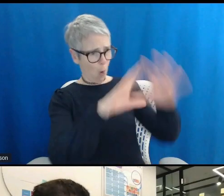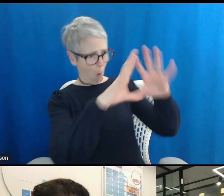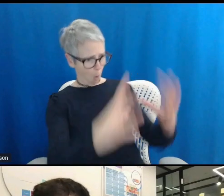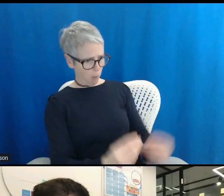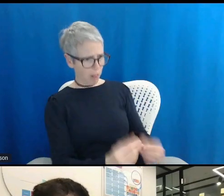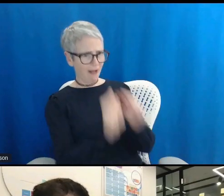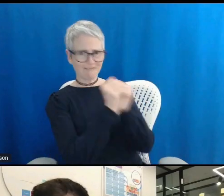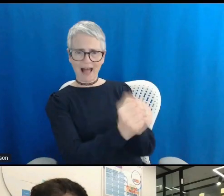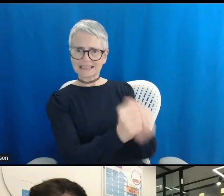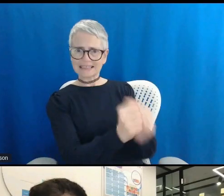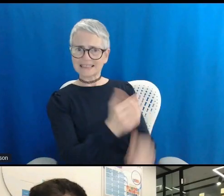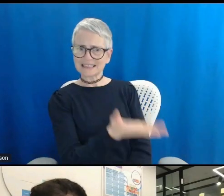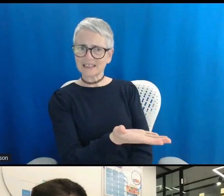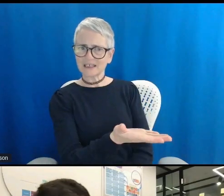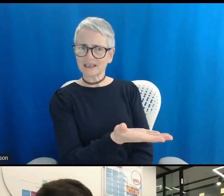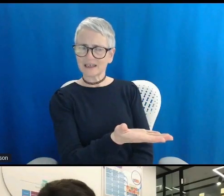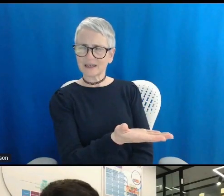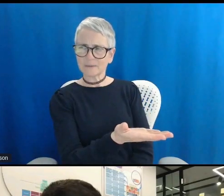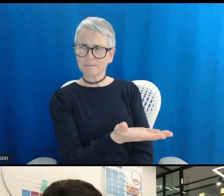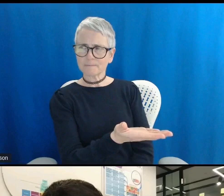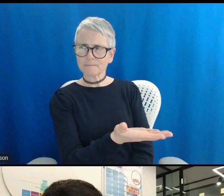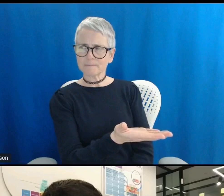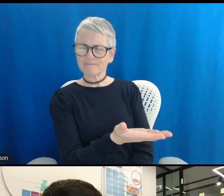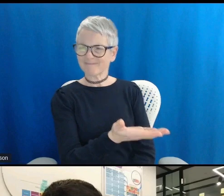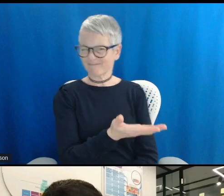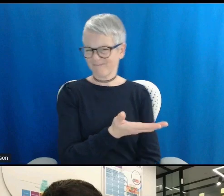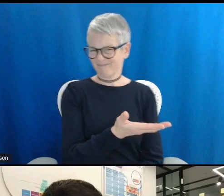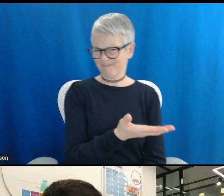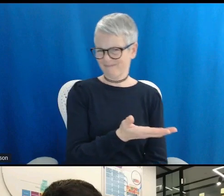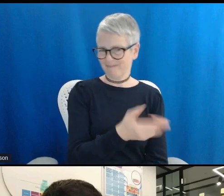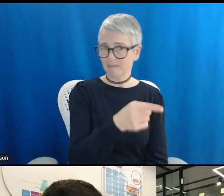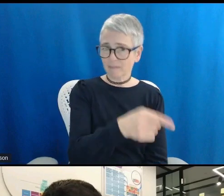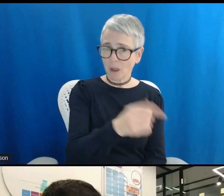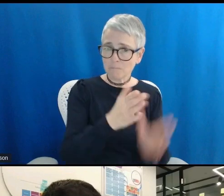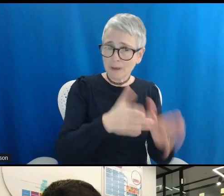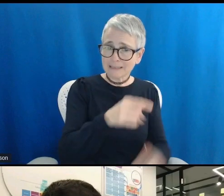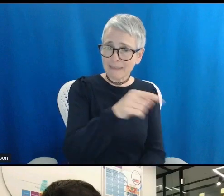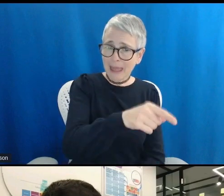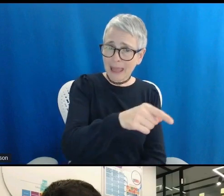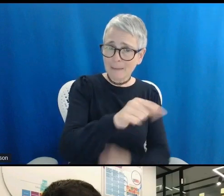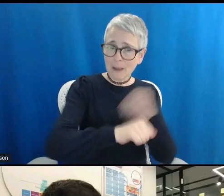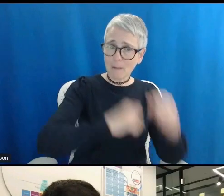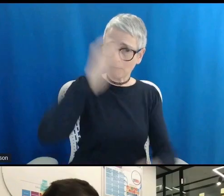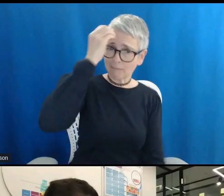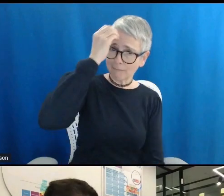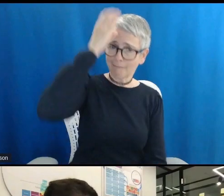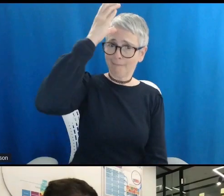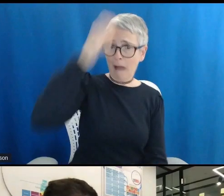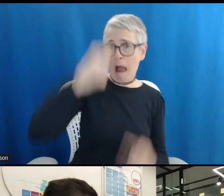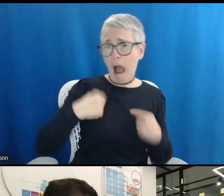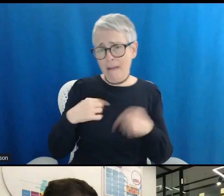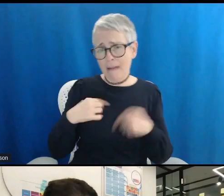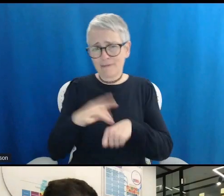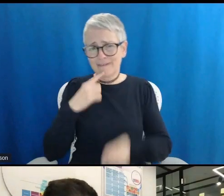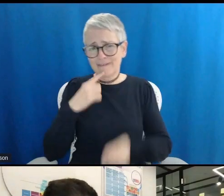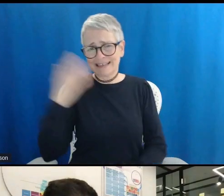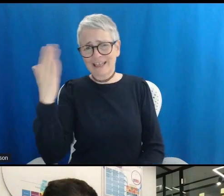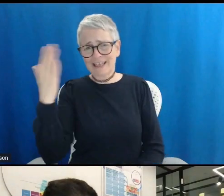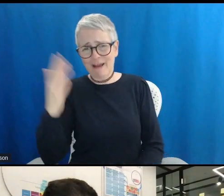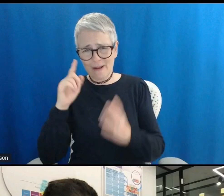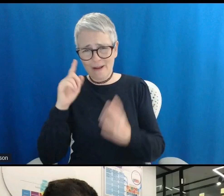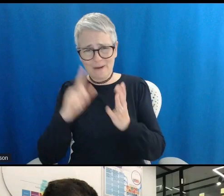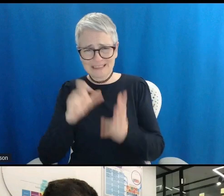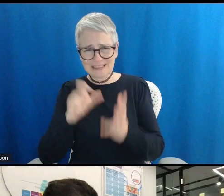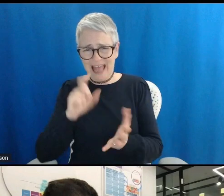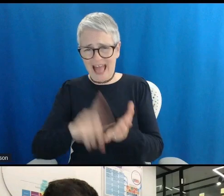themselves. They don't actually have to be, you know, the best educated and the best, and I'm saying this as a professor at UCL, right? But you don't have to say, you